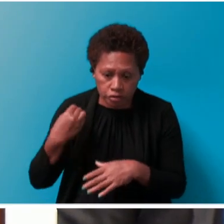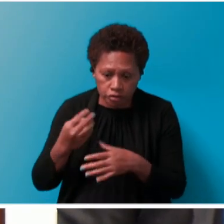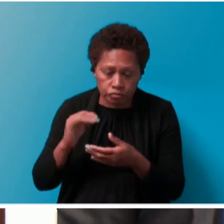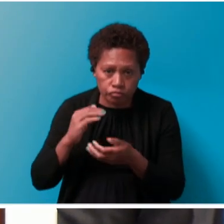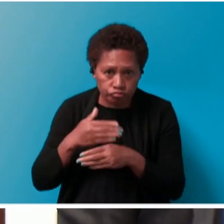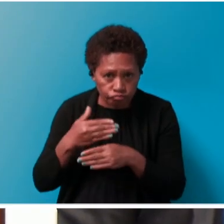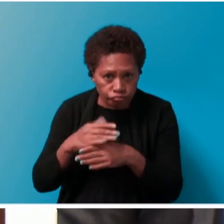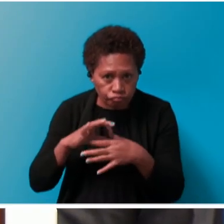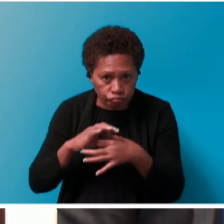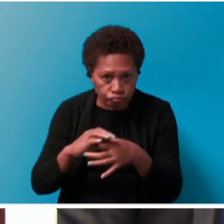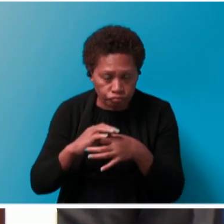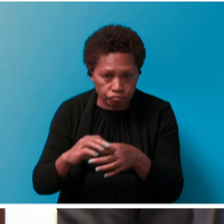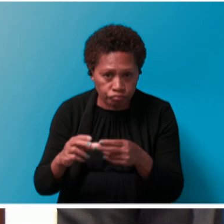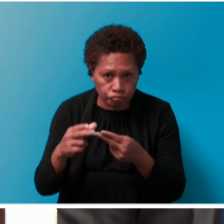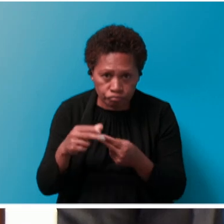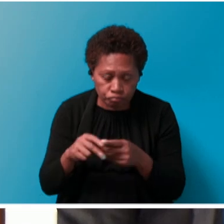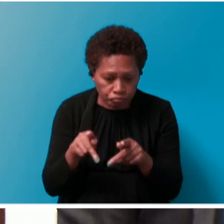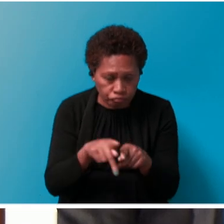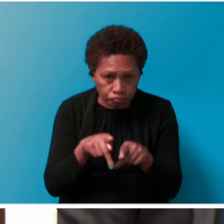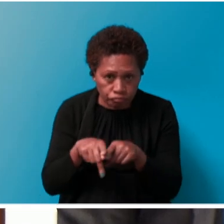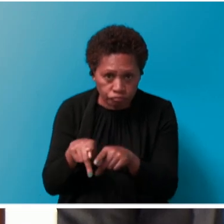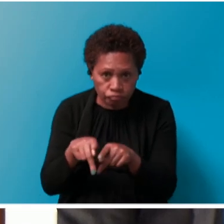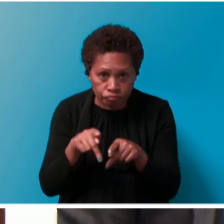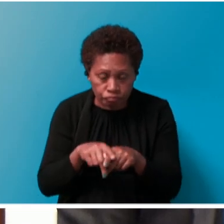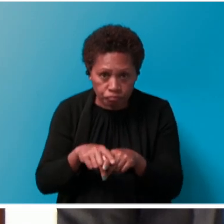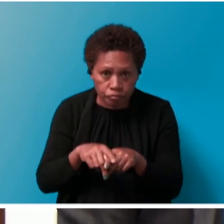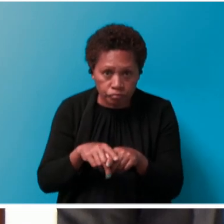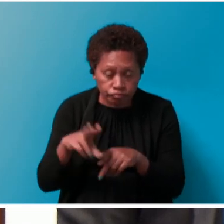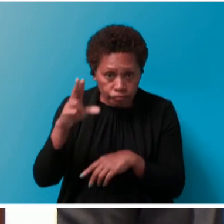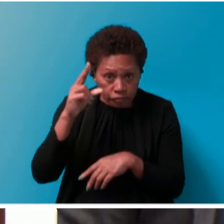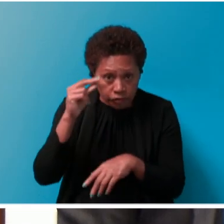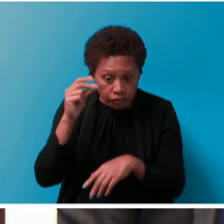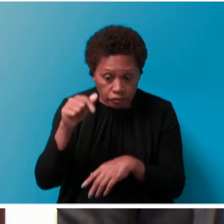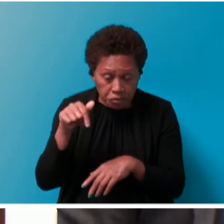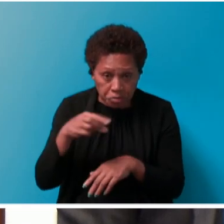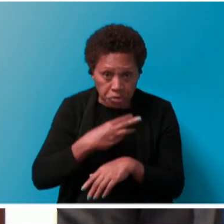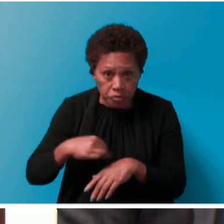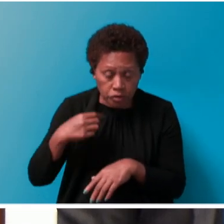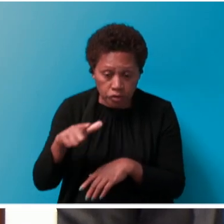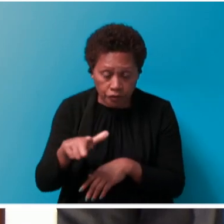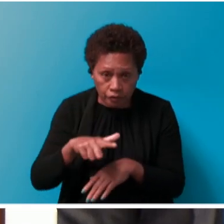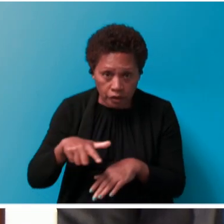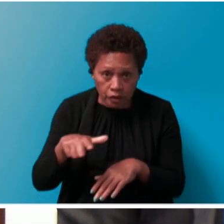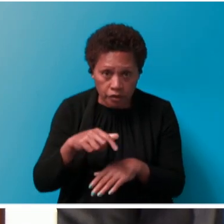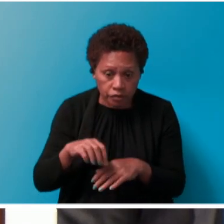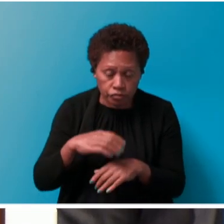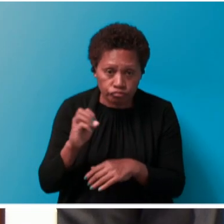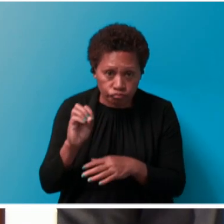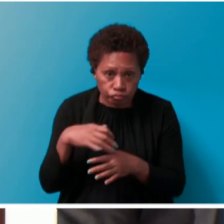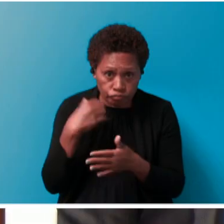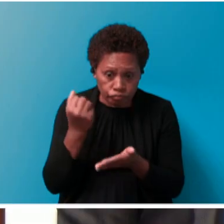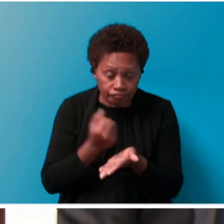with stakeholders like the Tauke Trust Board and the Ministry of Land to finalize lease arrangements and ensure legal